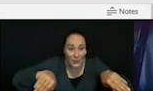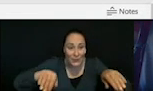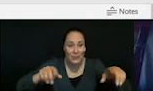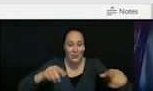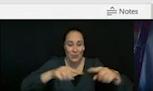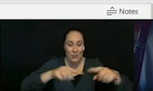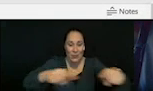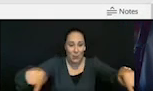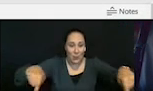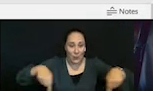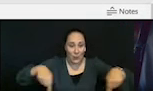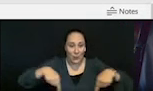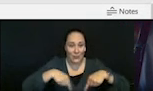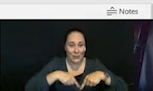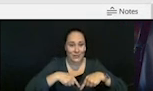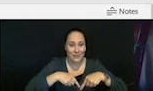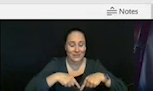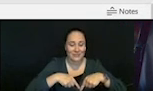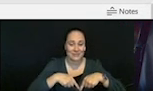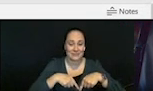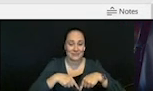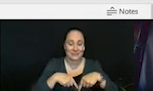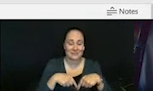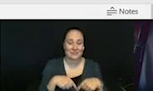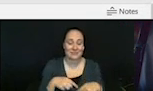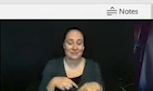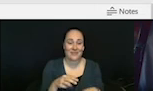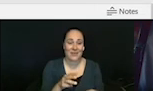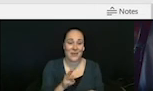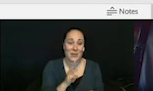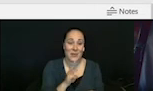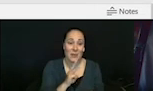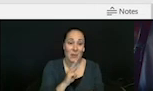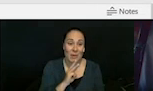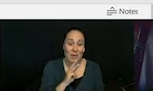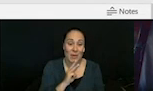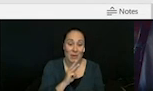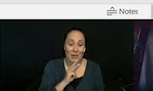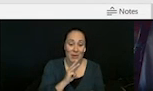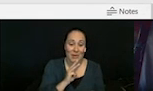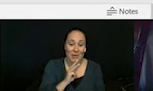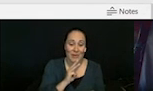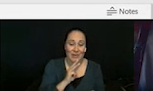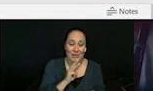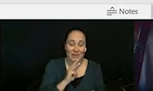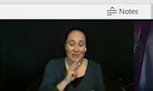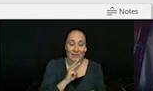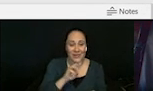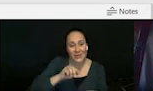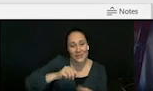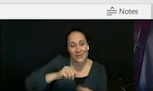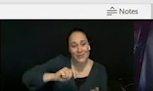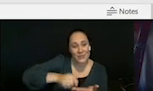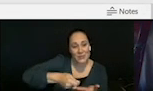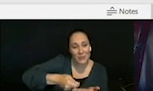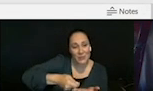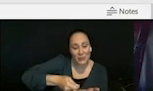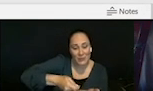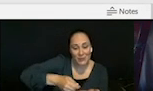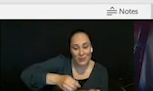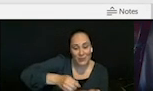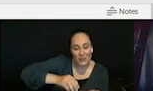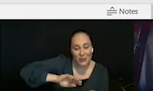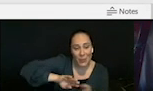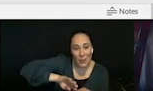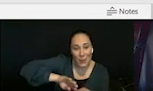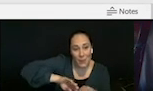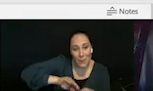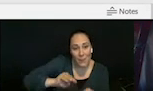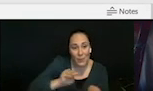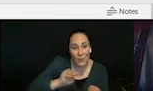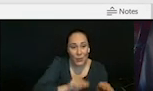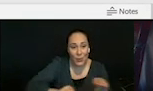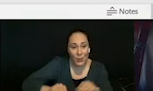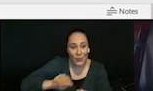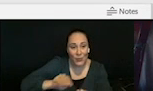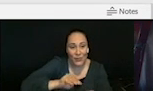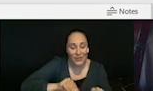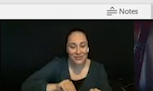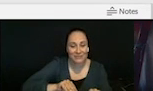The water spoon would move forward. It would keep going forward, right? Why would it keep going forward? Because the swimming pool is so